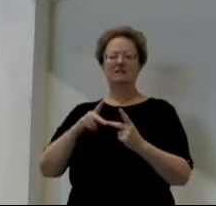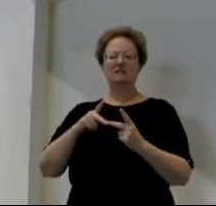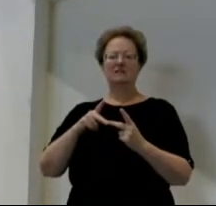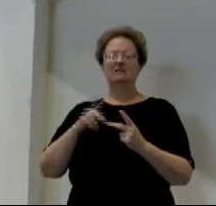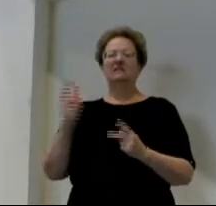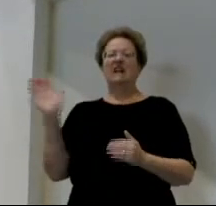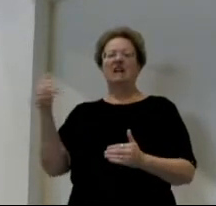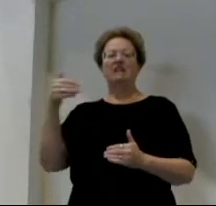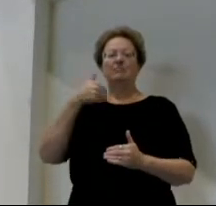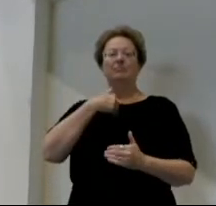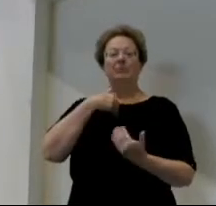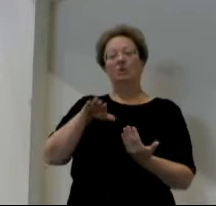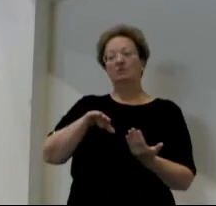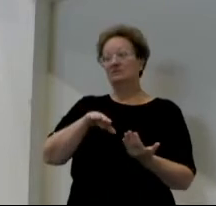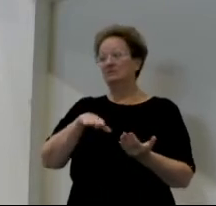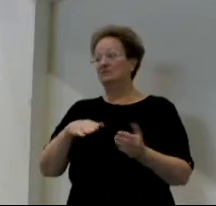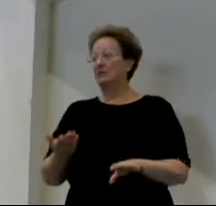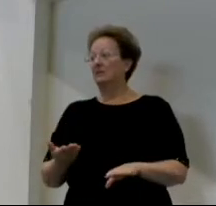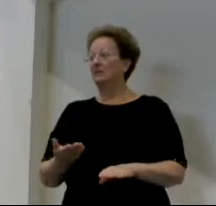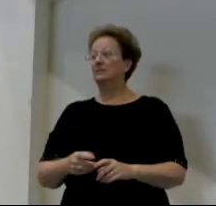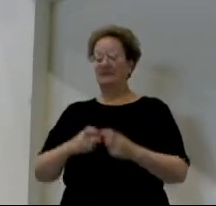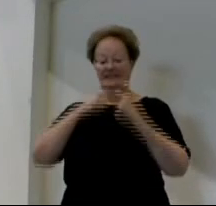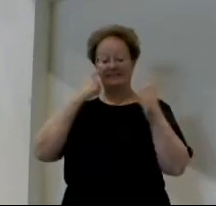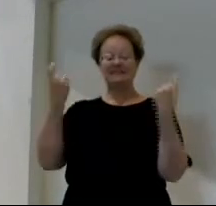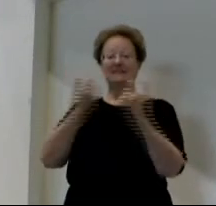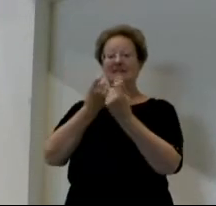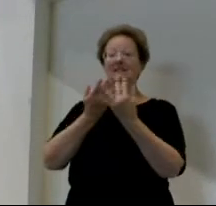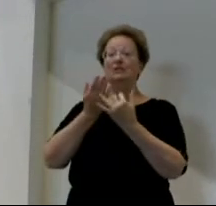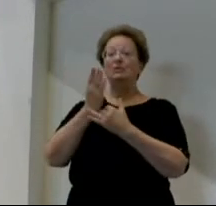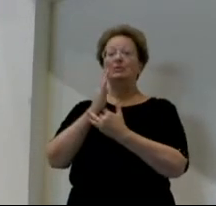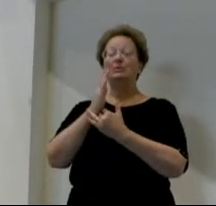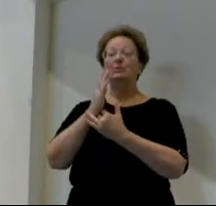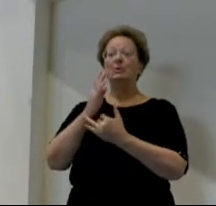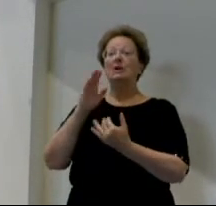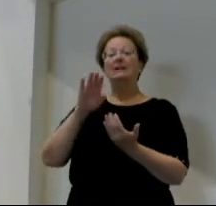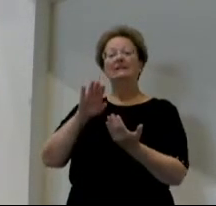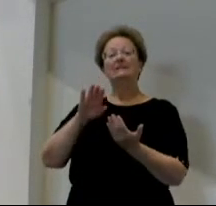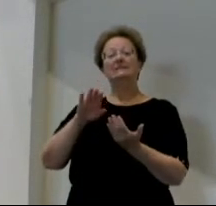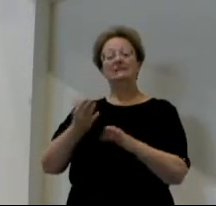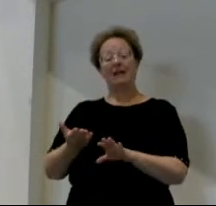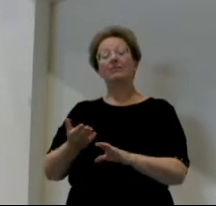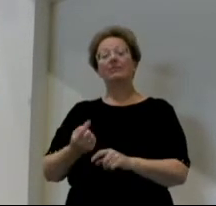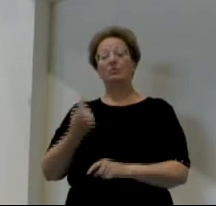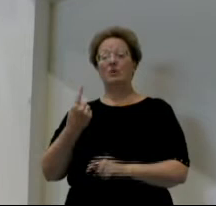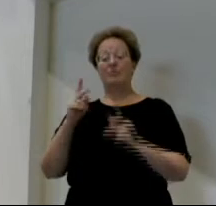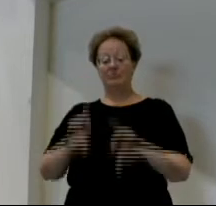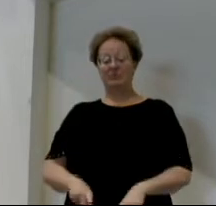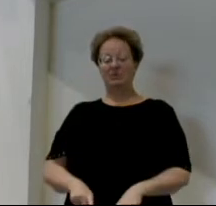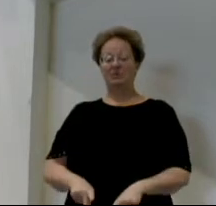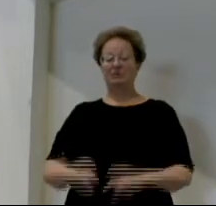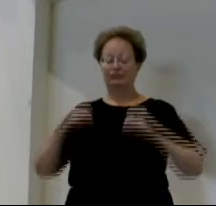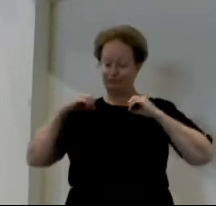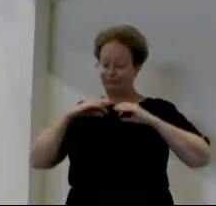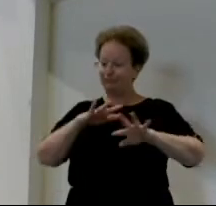in Romans 5:12. Sin came into the world through one man, and death through sin. So death spread to all men because